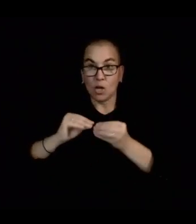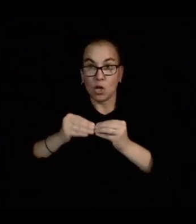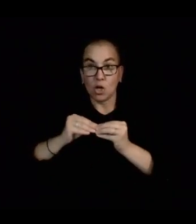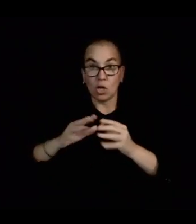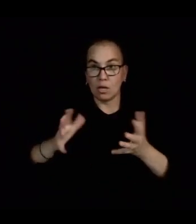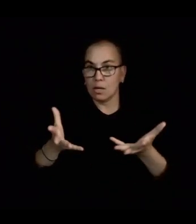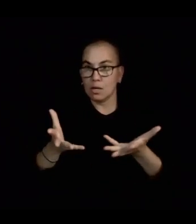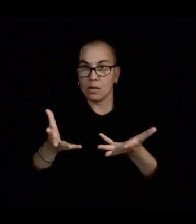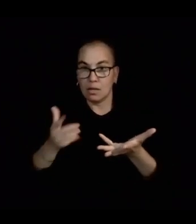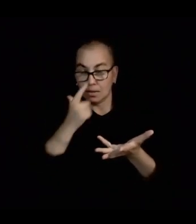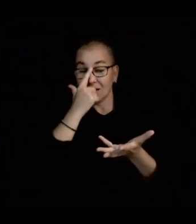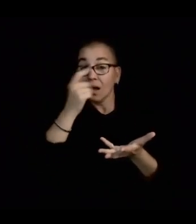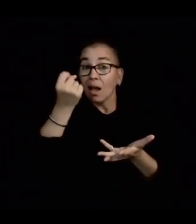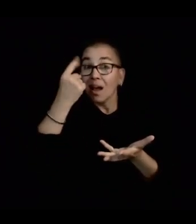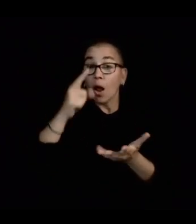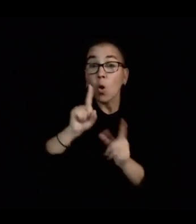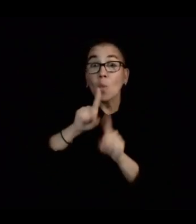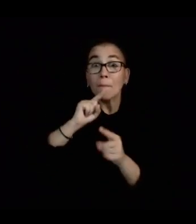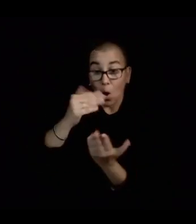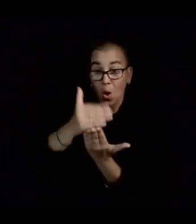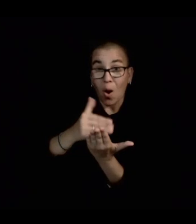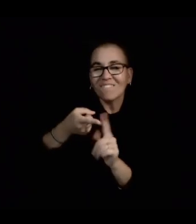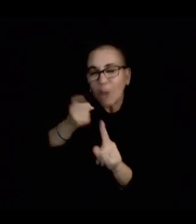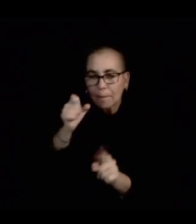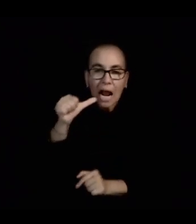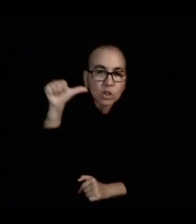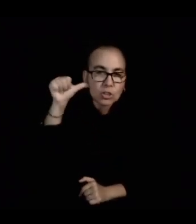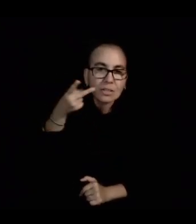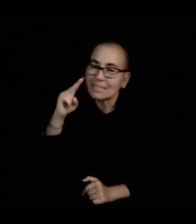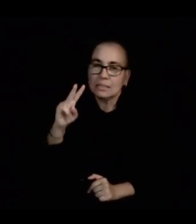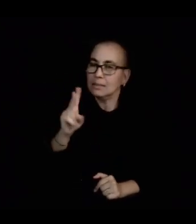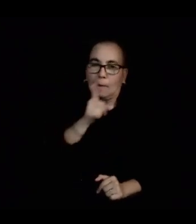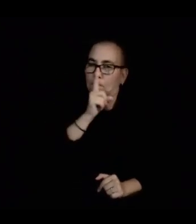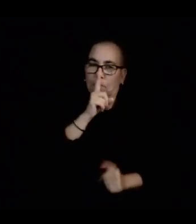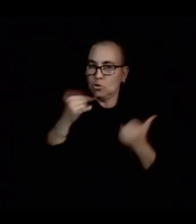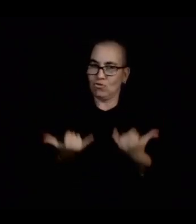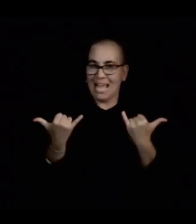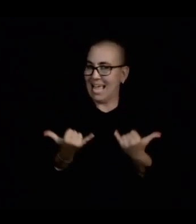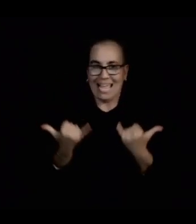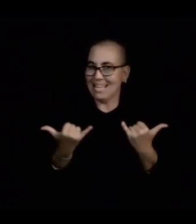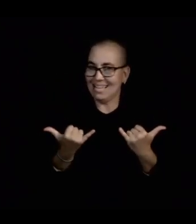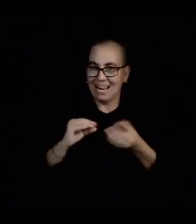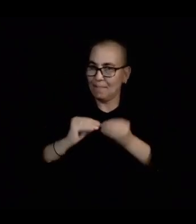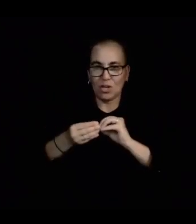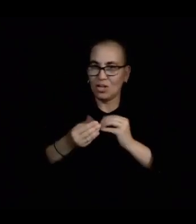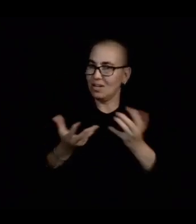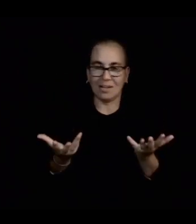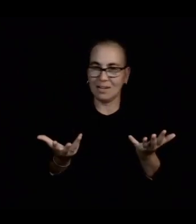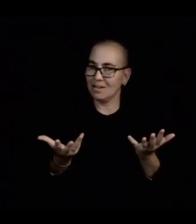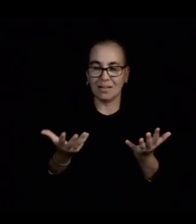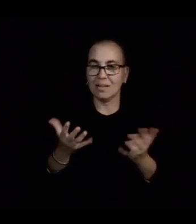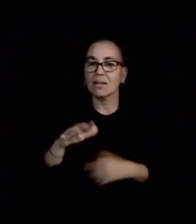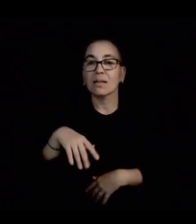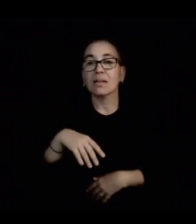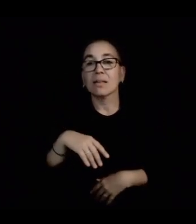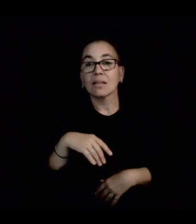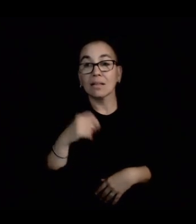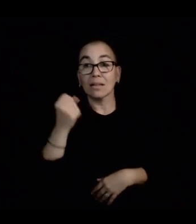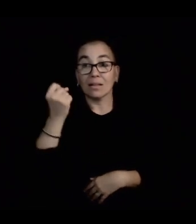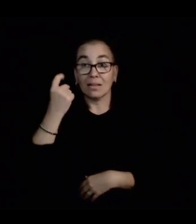day before, I believe. But just to be clear, the bulk of the cases occurred in May. But I